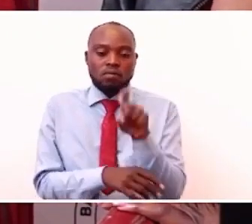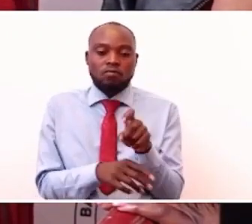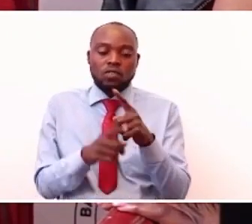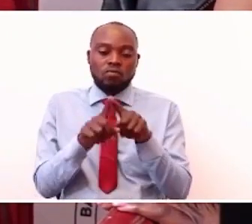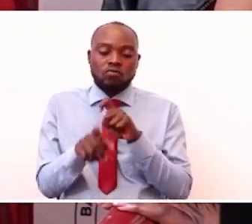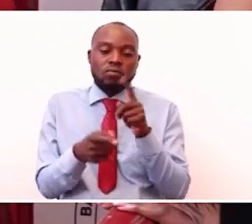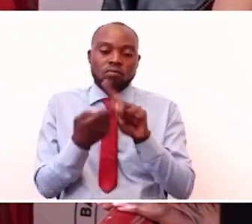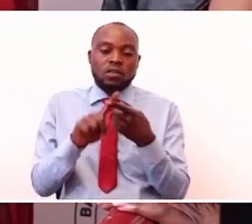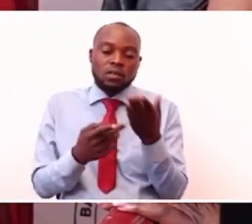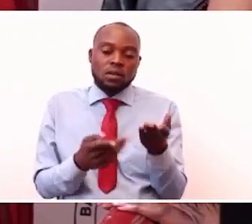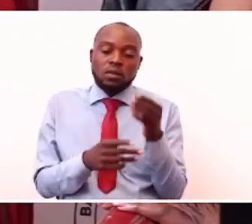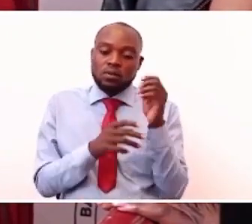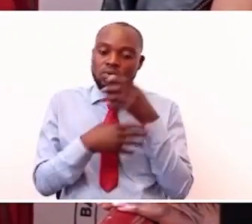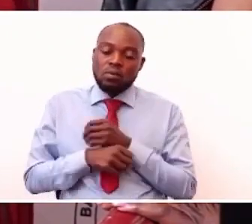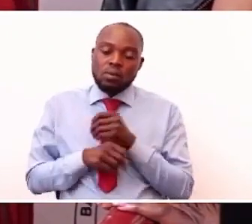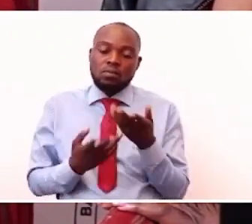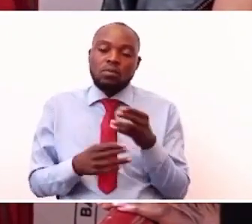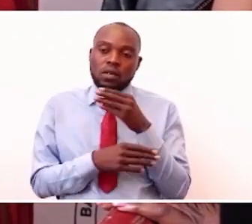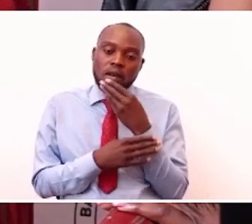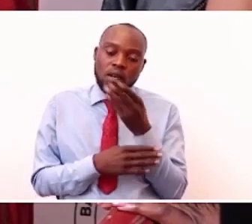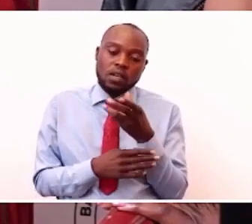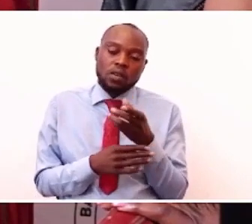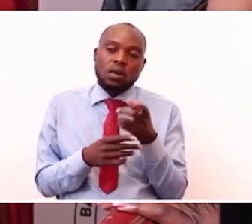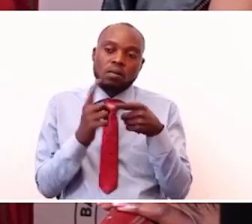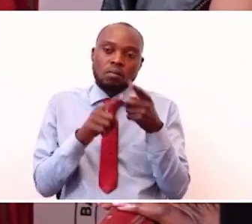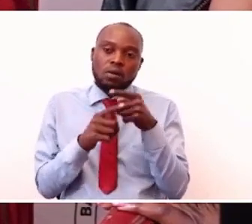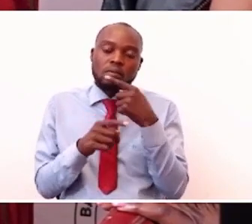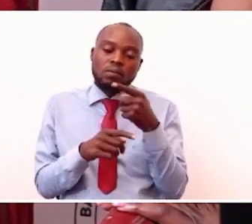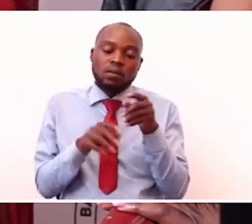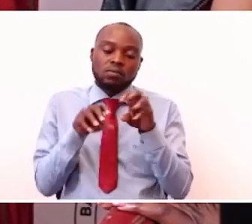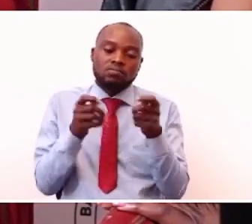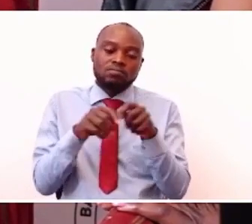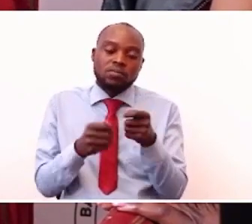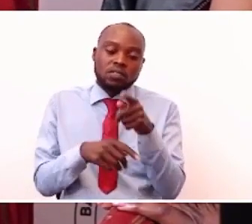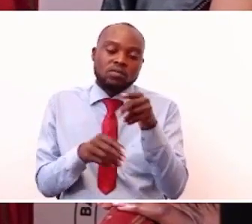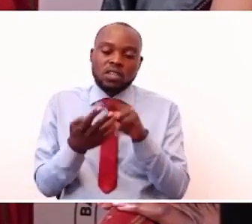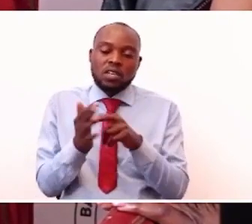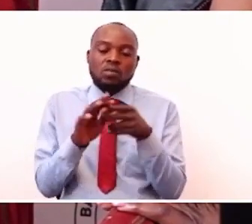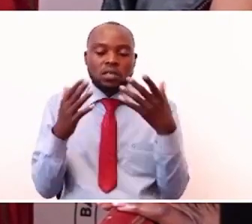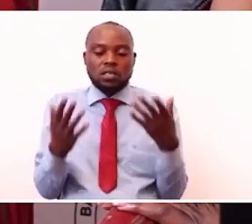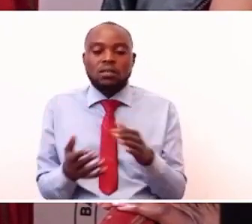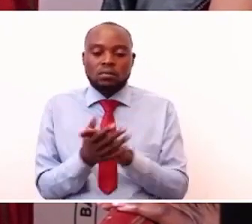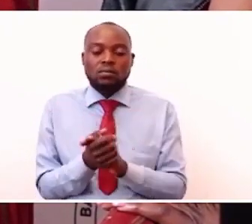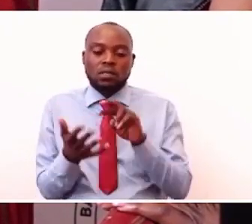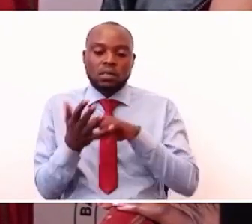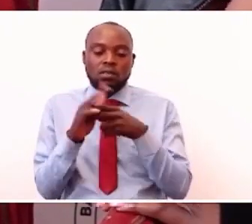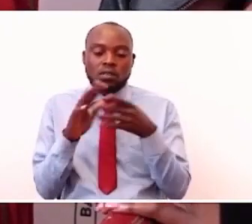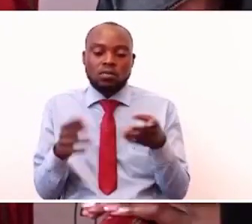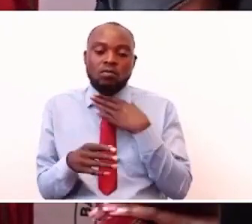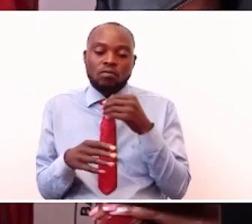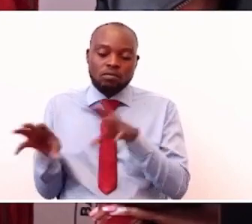think was answered, about when we are talking about dismantling, what does that mean? That means we need to move